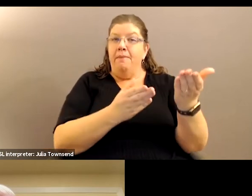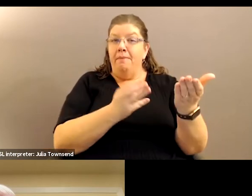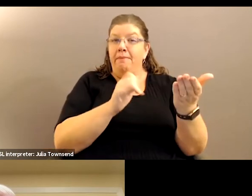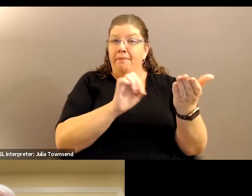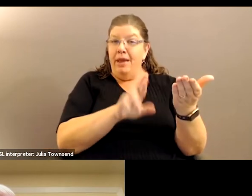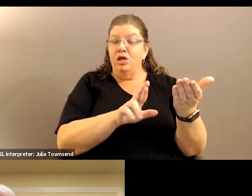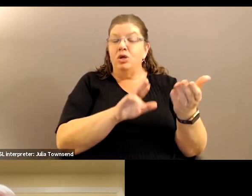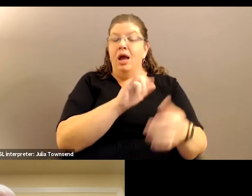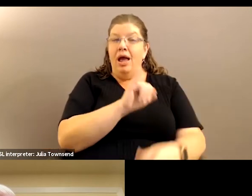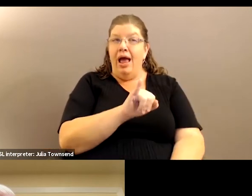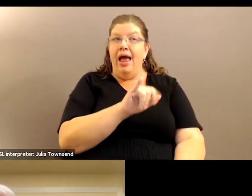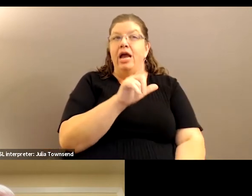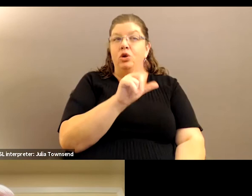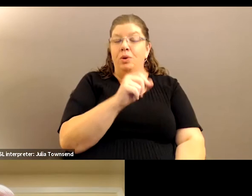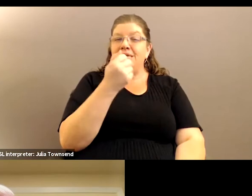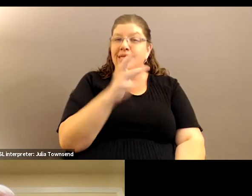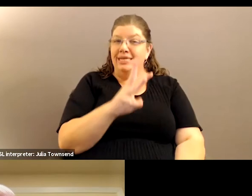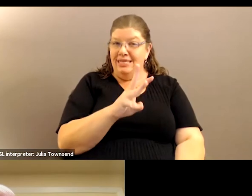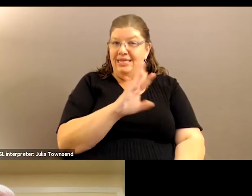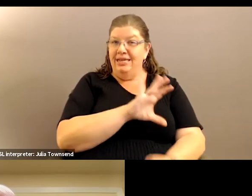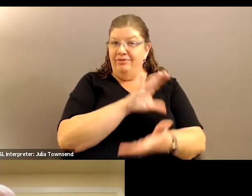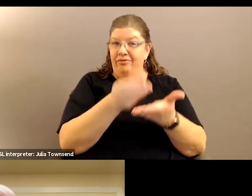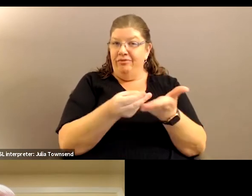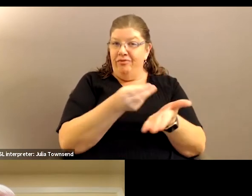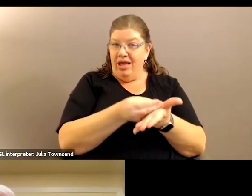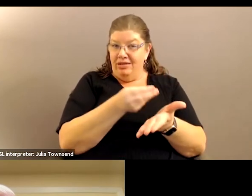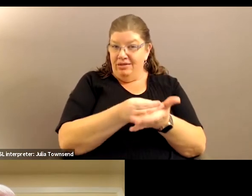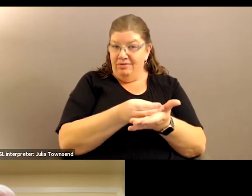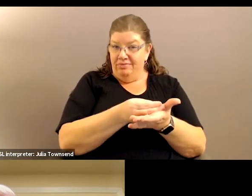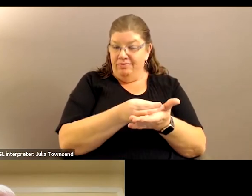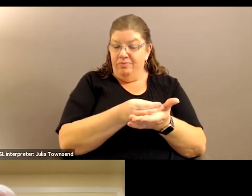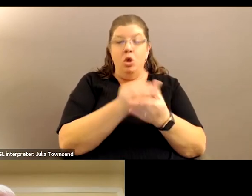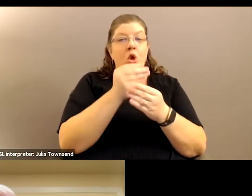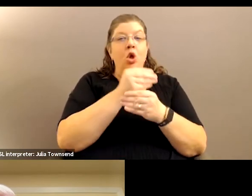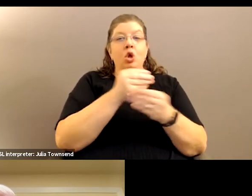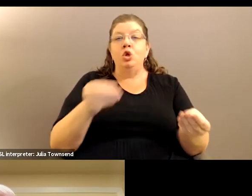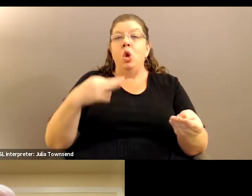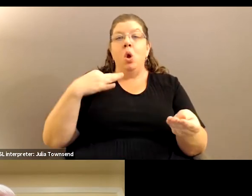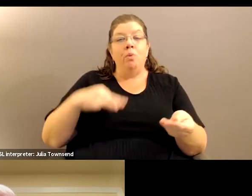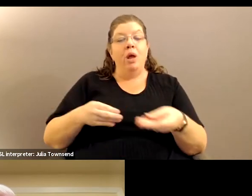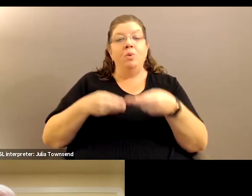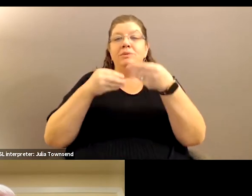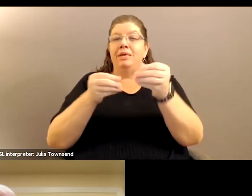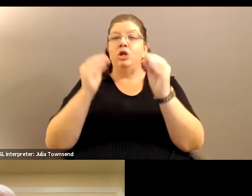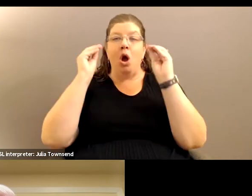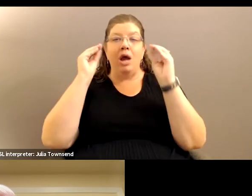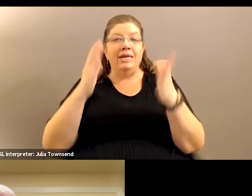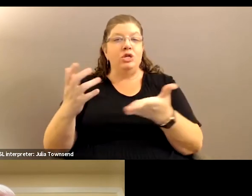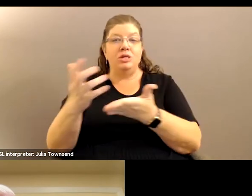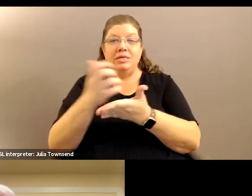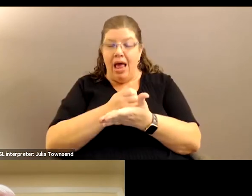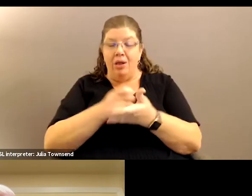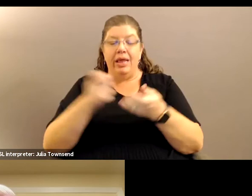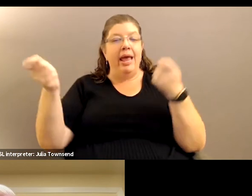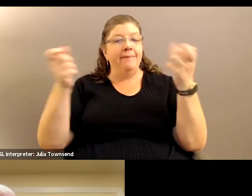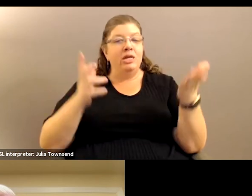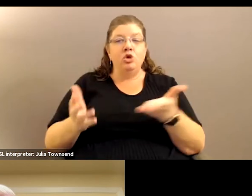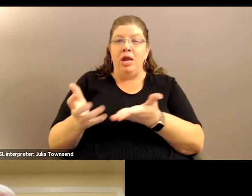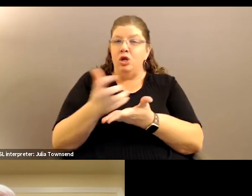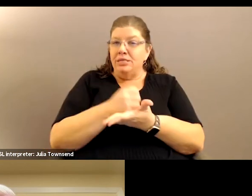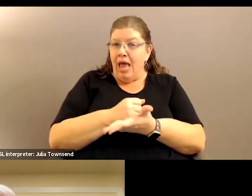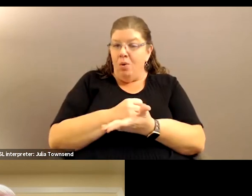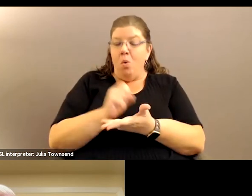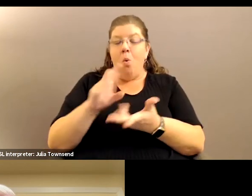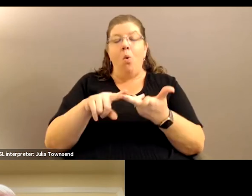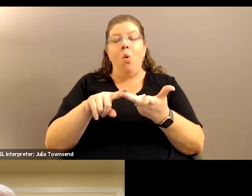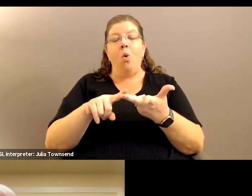2016 bond funds we identified that no proceeds were spent on teacher salaries administrative salaries or